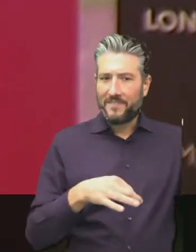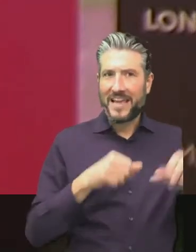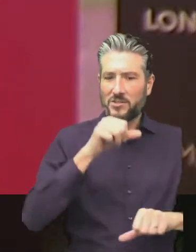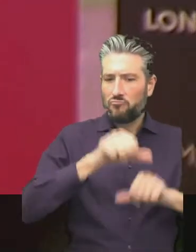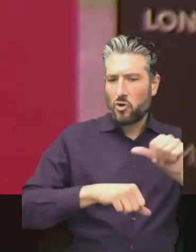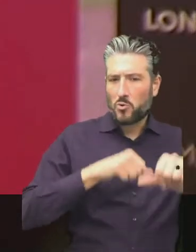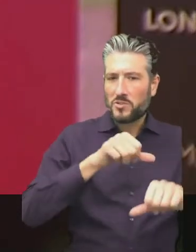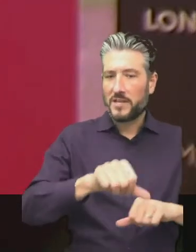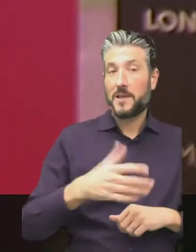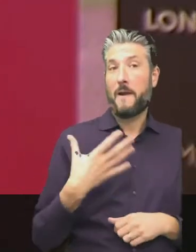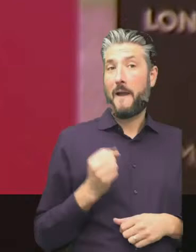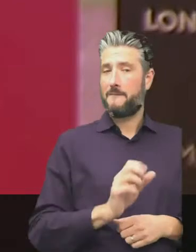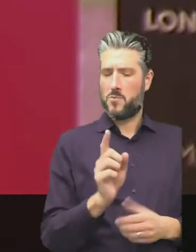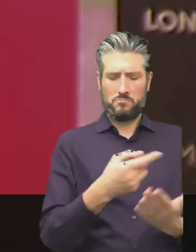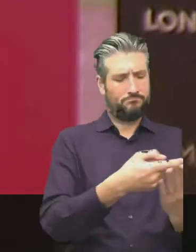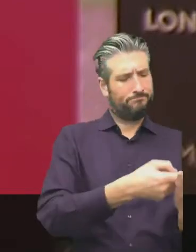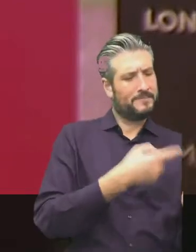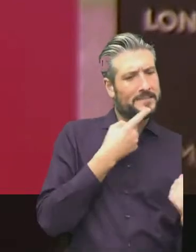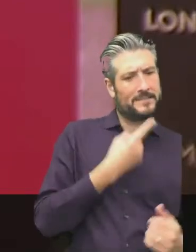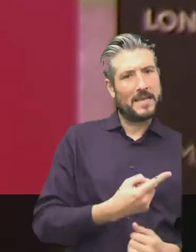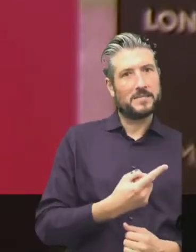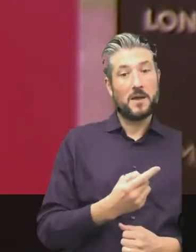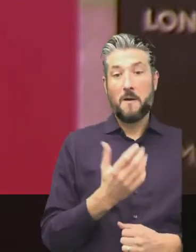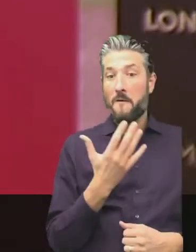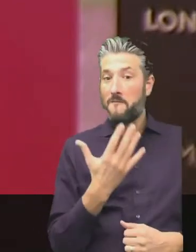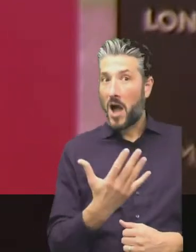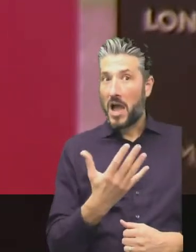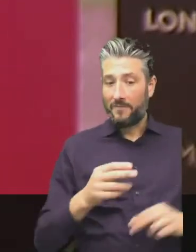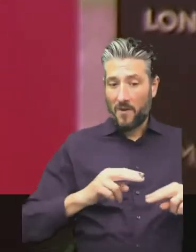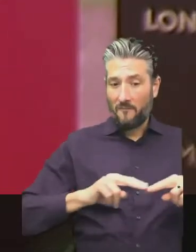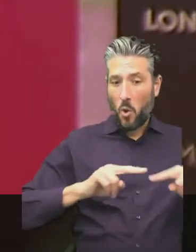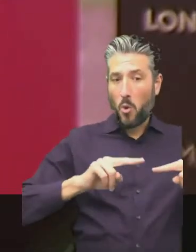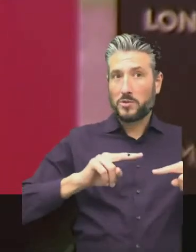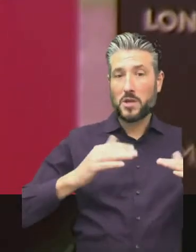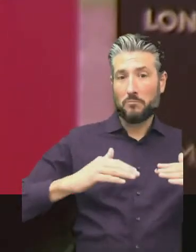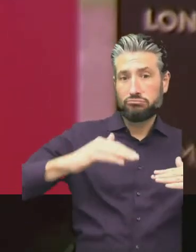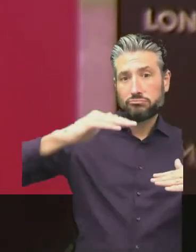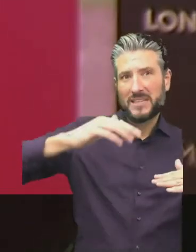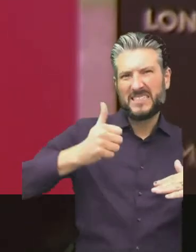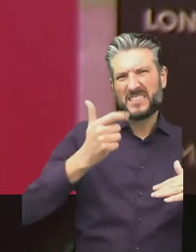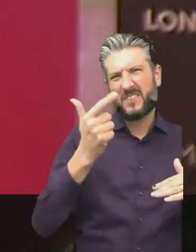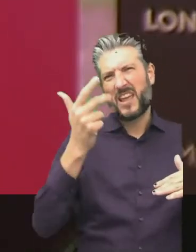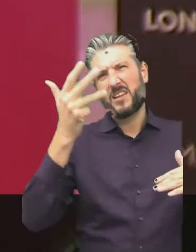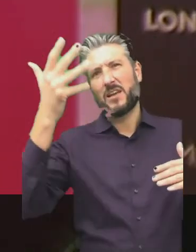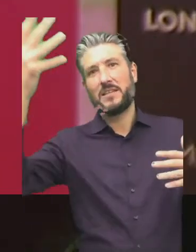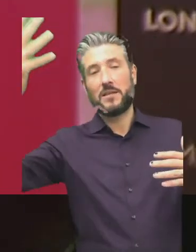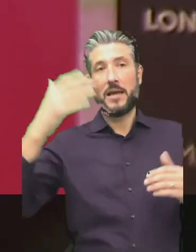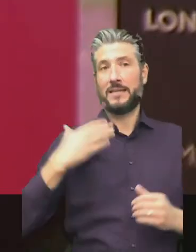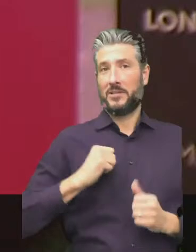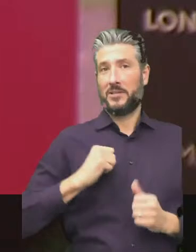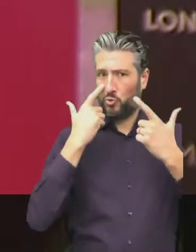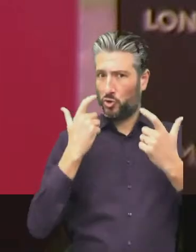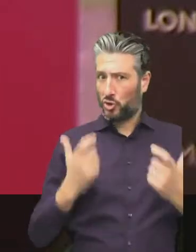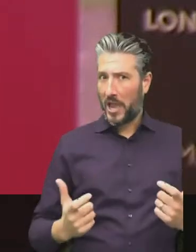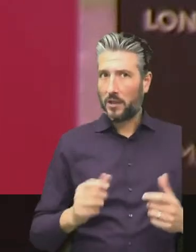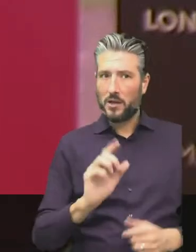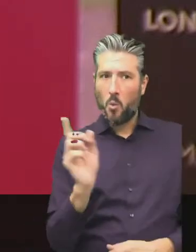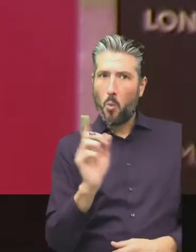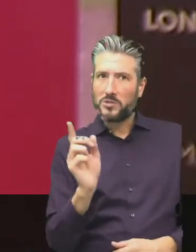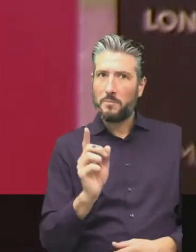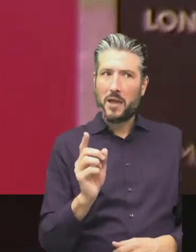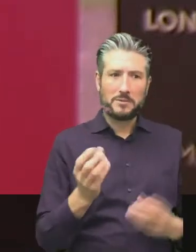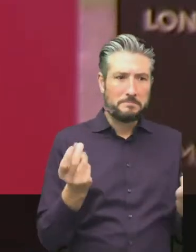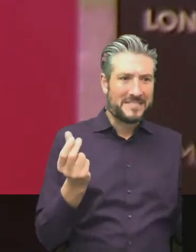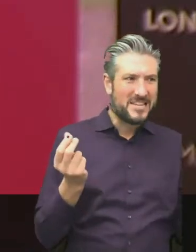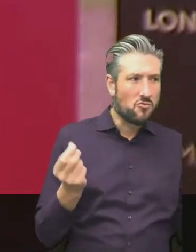stories to have external wall cladding and balcony material checked for combustible material and relevant fireproofing. Any